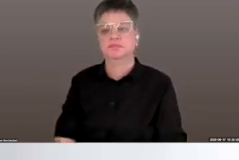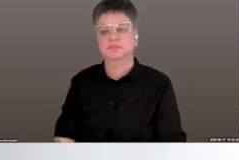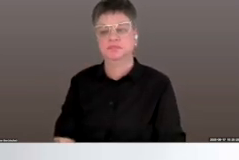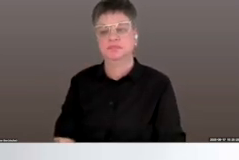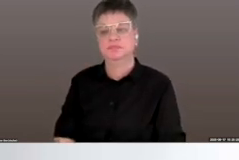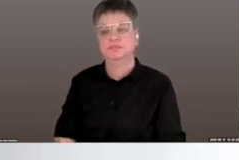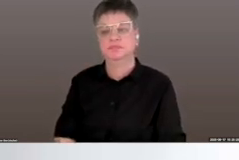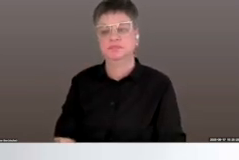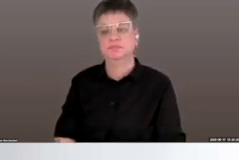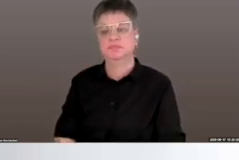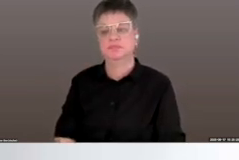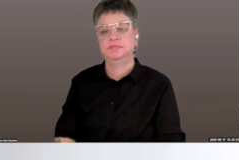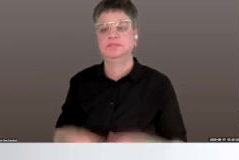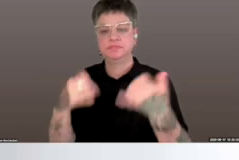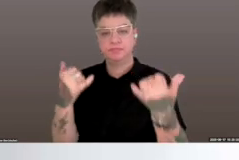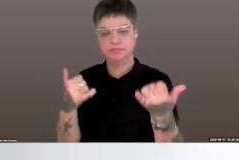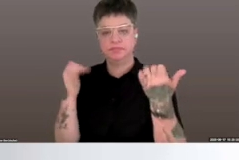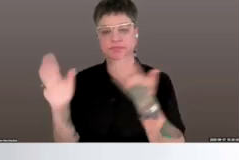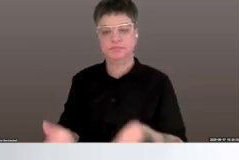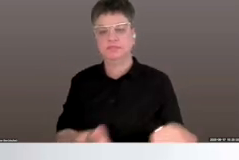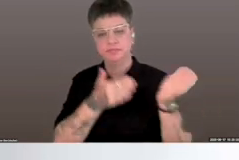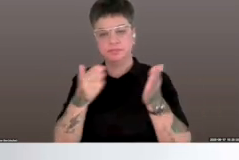I'll go ahead and we can go to the next slide.